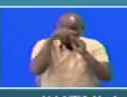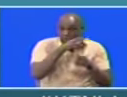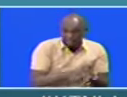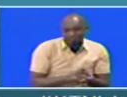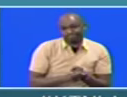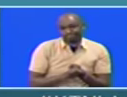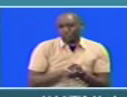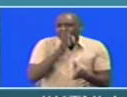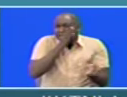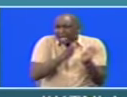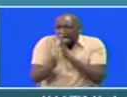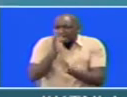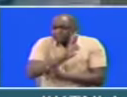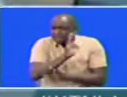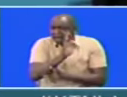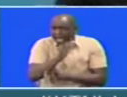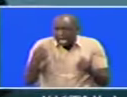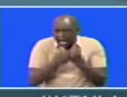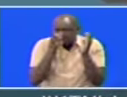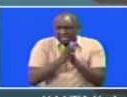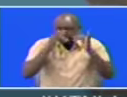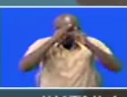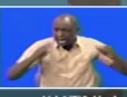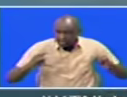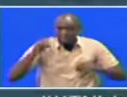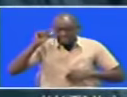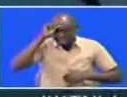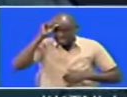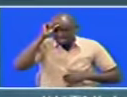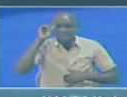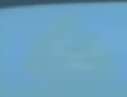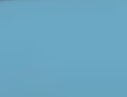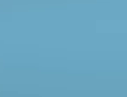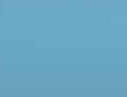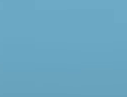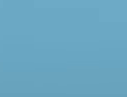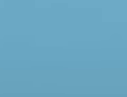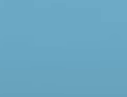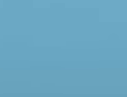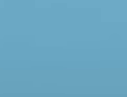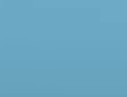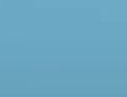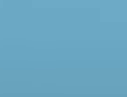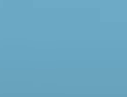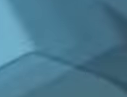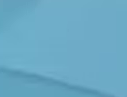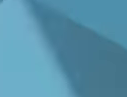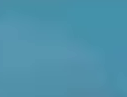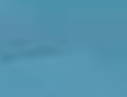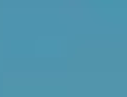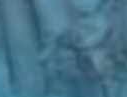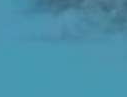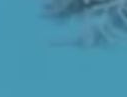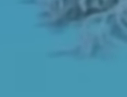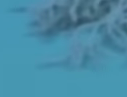A well-planned dawn attack at a Kenyan base in El Ade town would almost annihilate the KDF